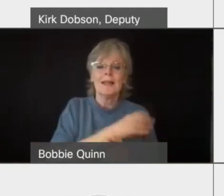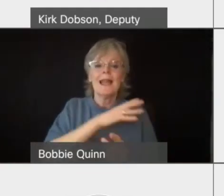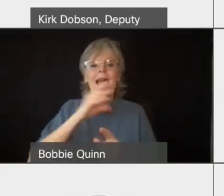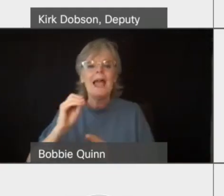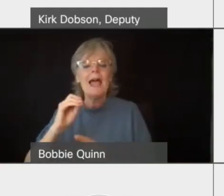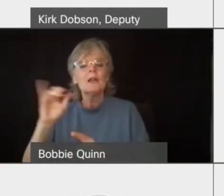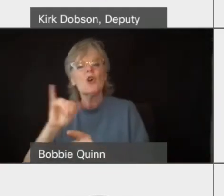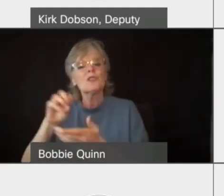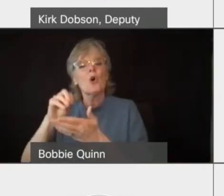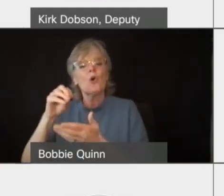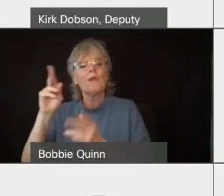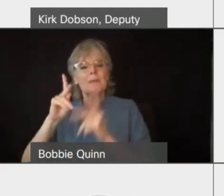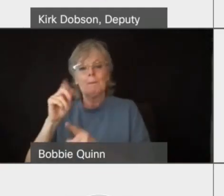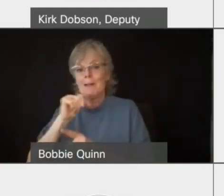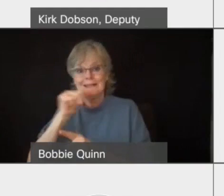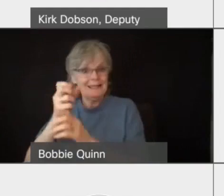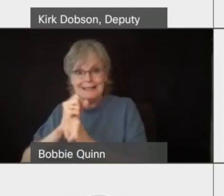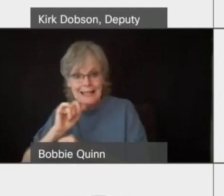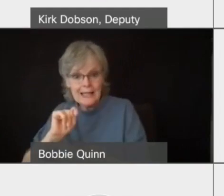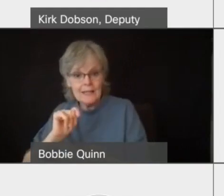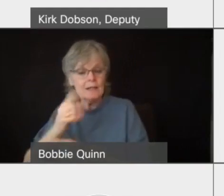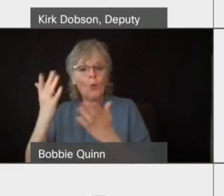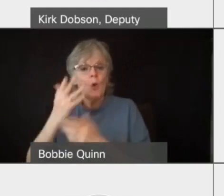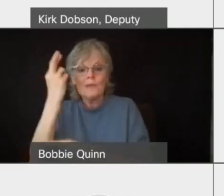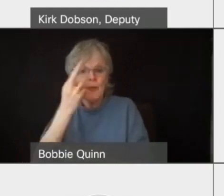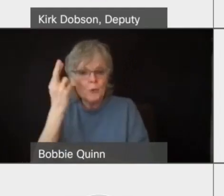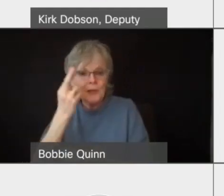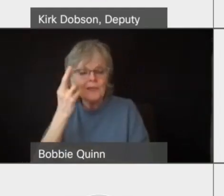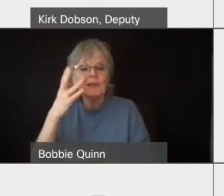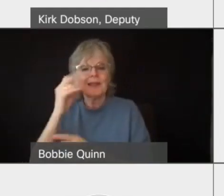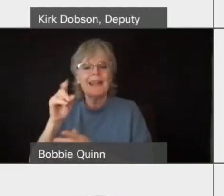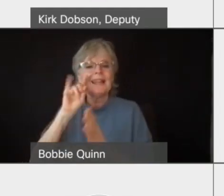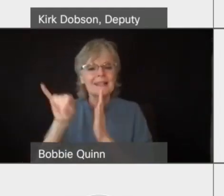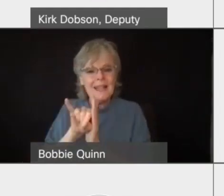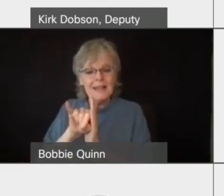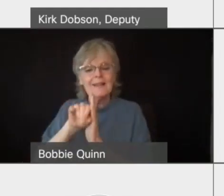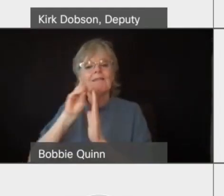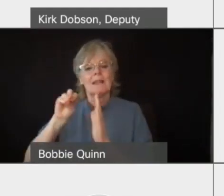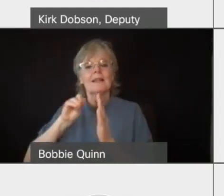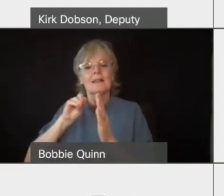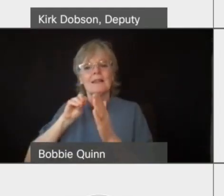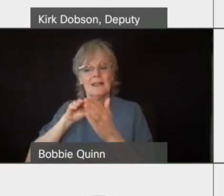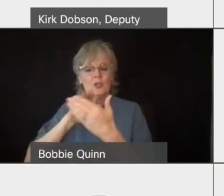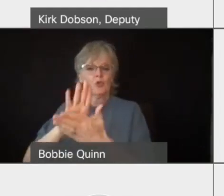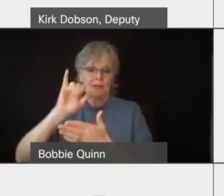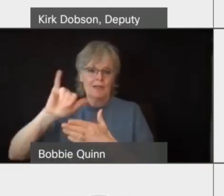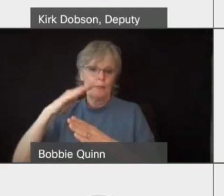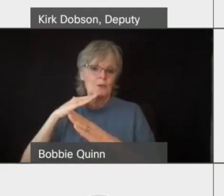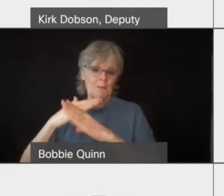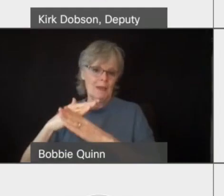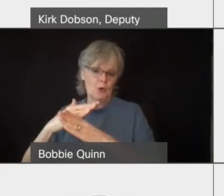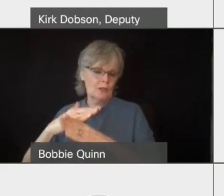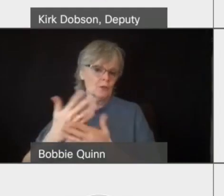the reason, identifying what those barriers are, and then addressing those barriers to the extent we can.